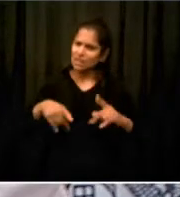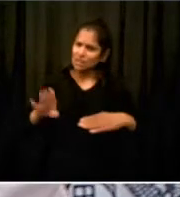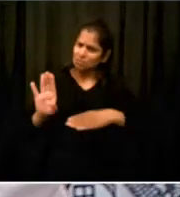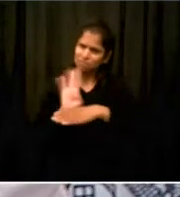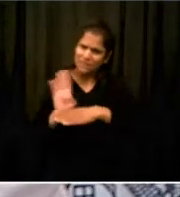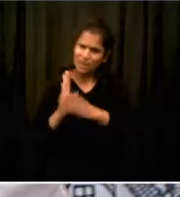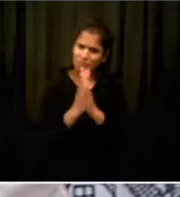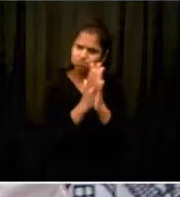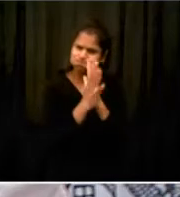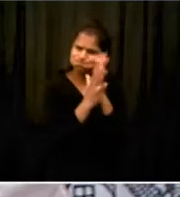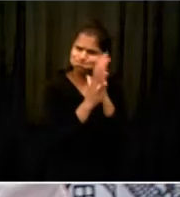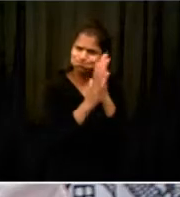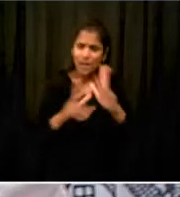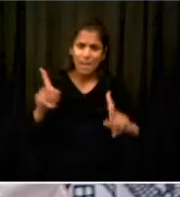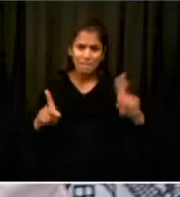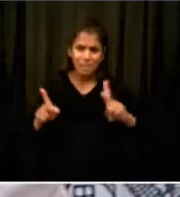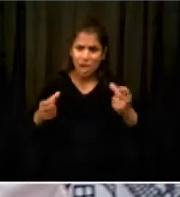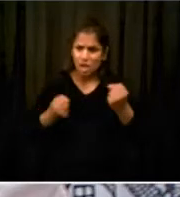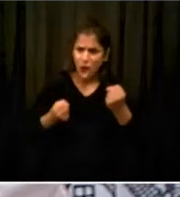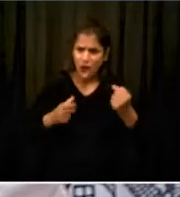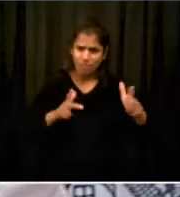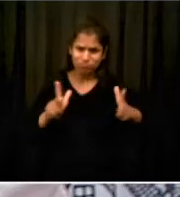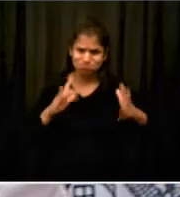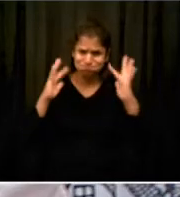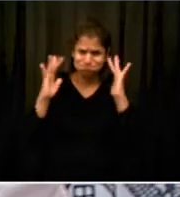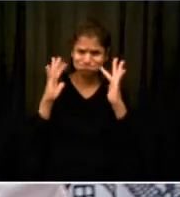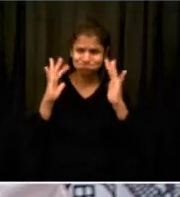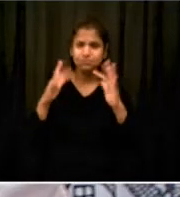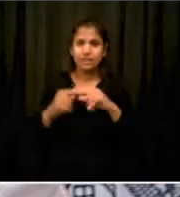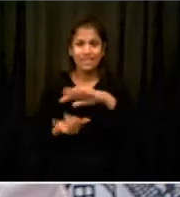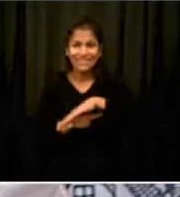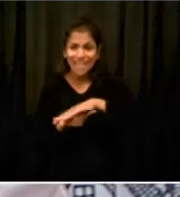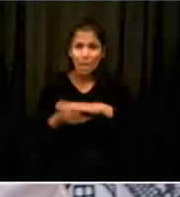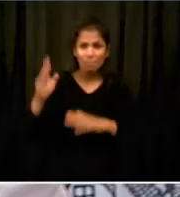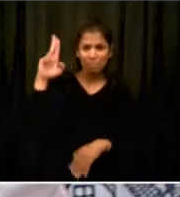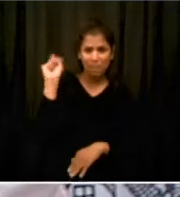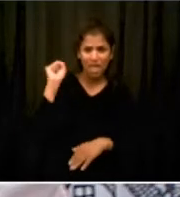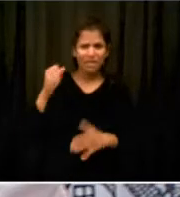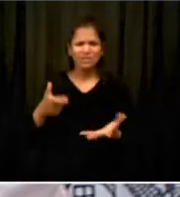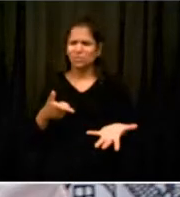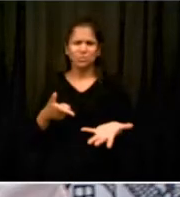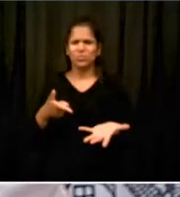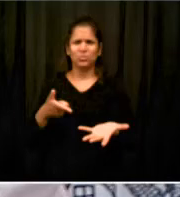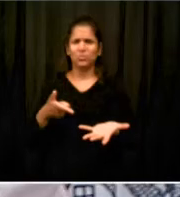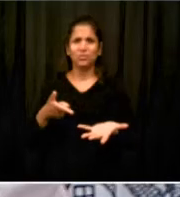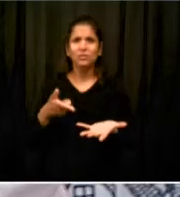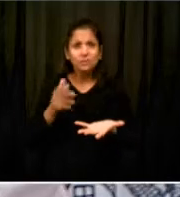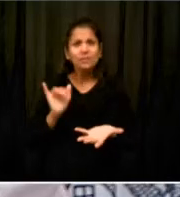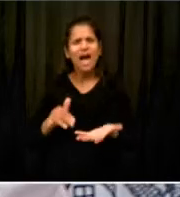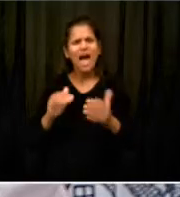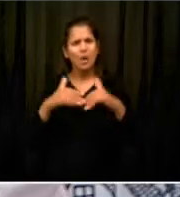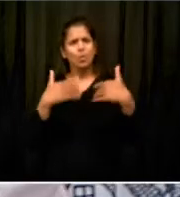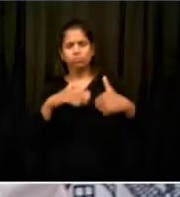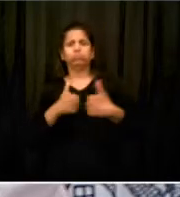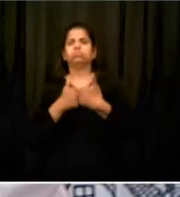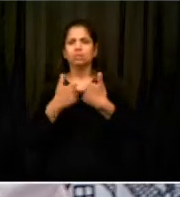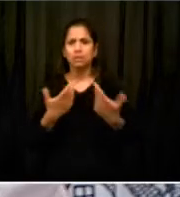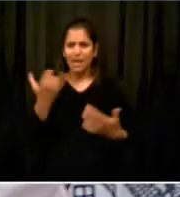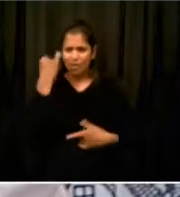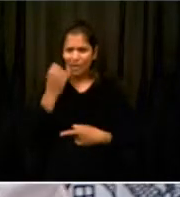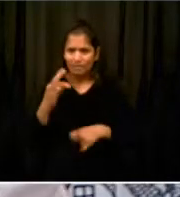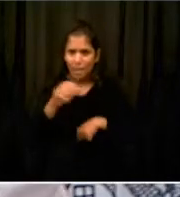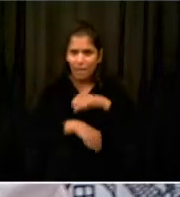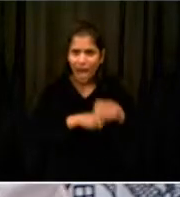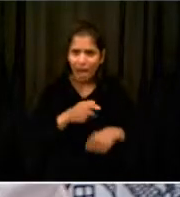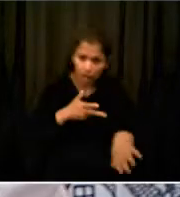that work continues to be done to figure out what are the right rules and regulations for each type of approach.